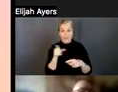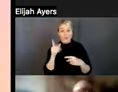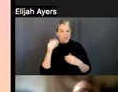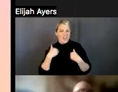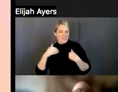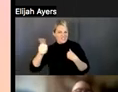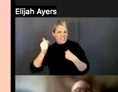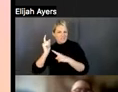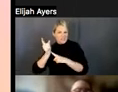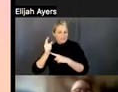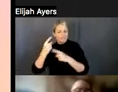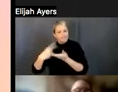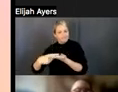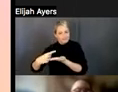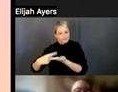continue.